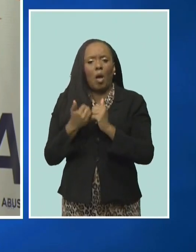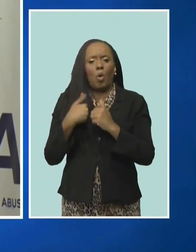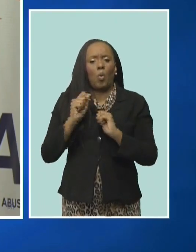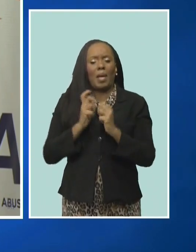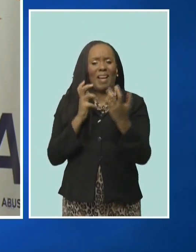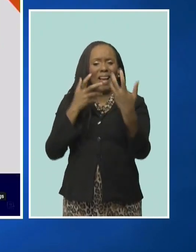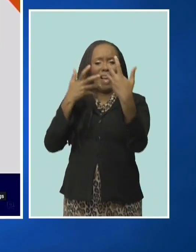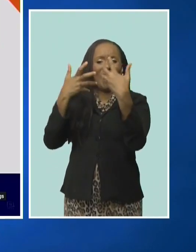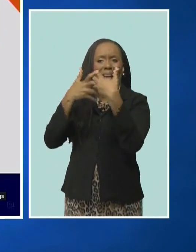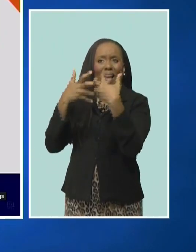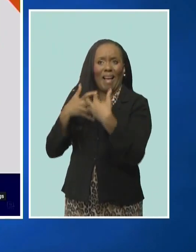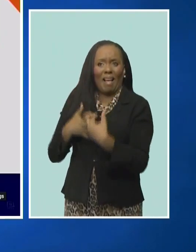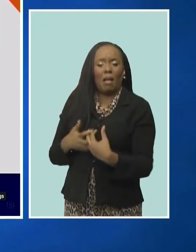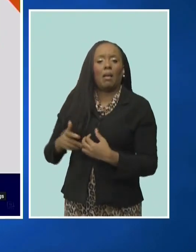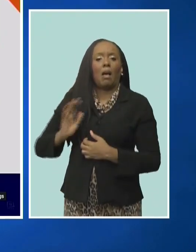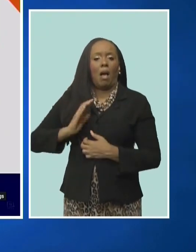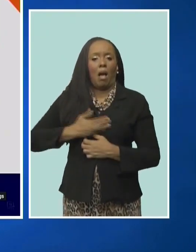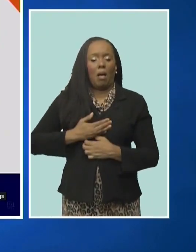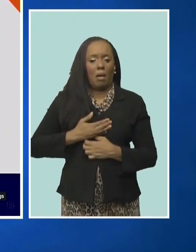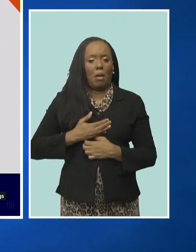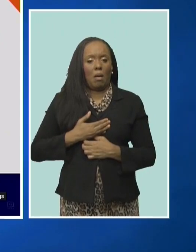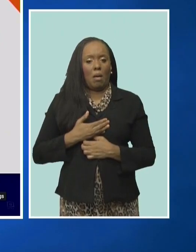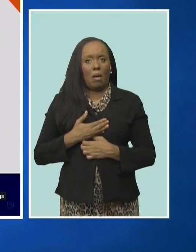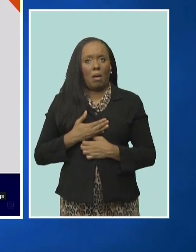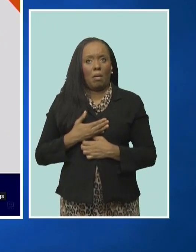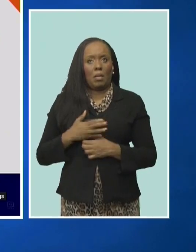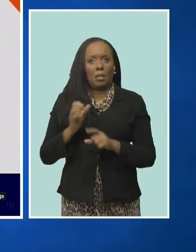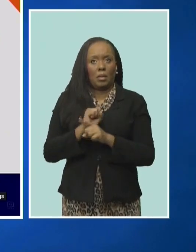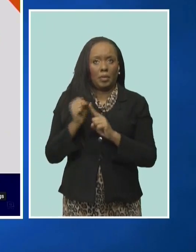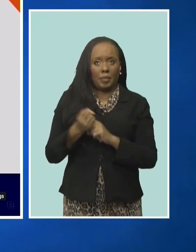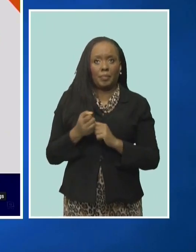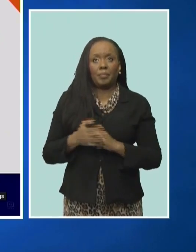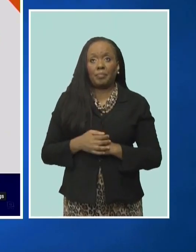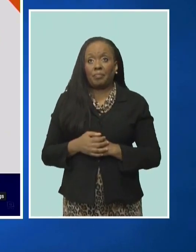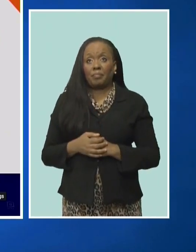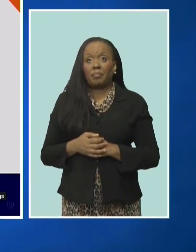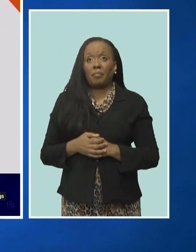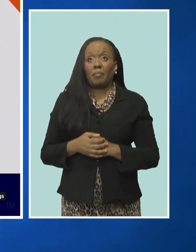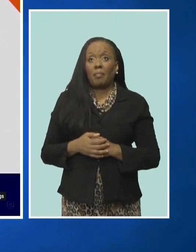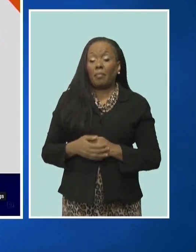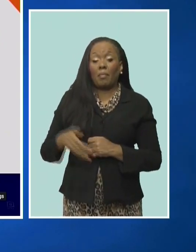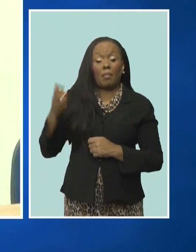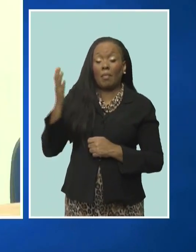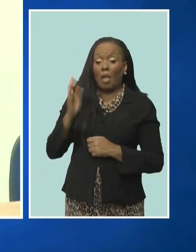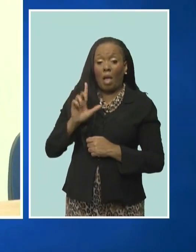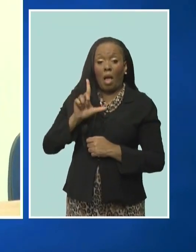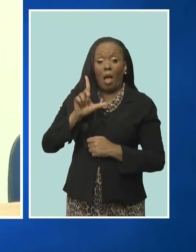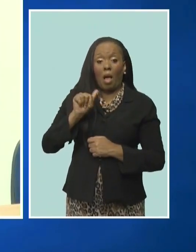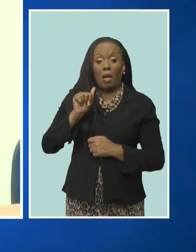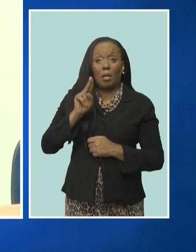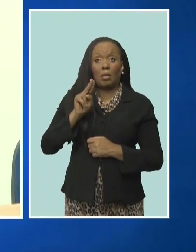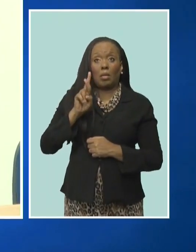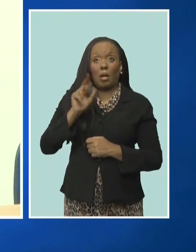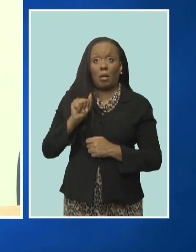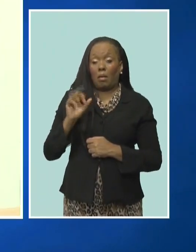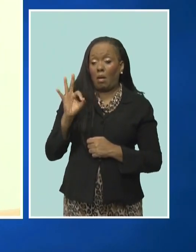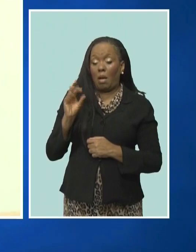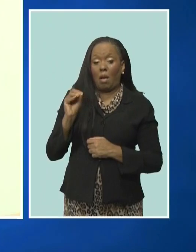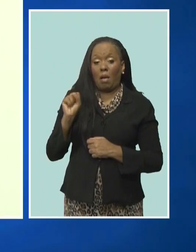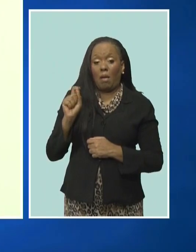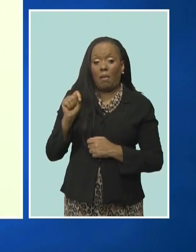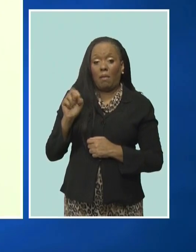our own context. According to Research and Information Officer at NCSA, Laura Foster, in 2023,